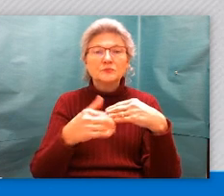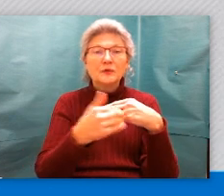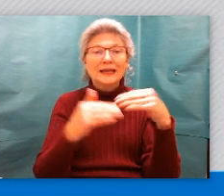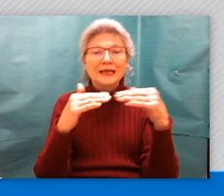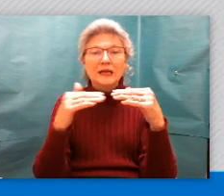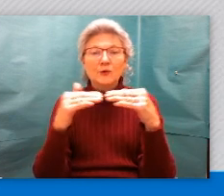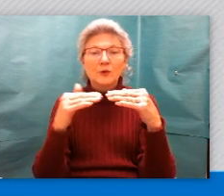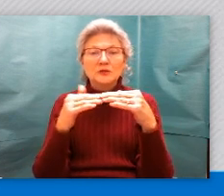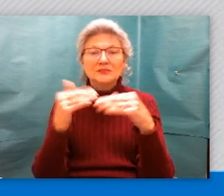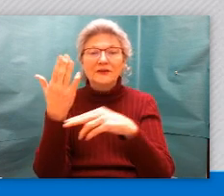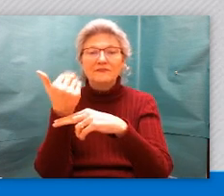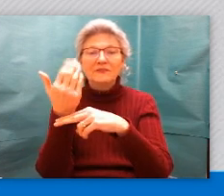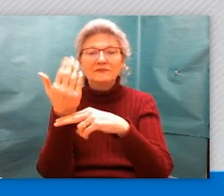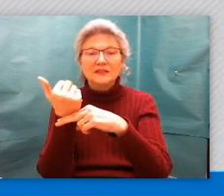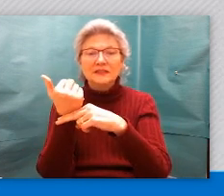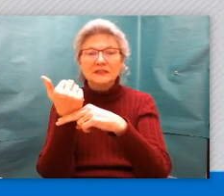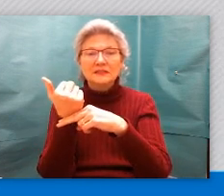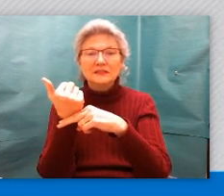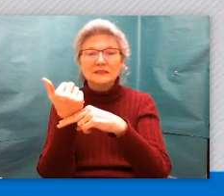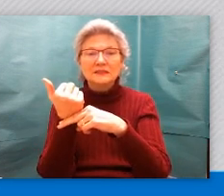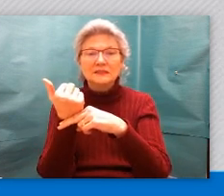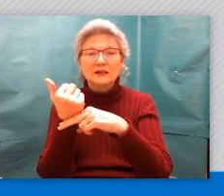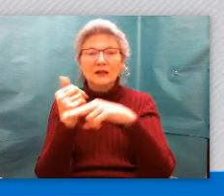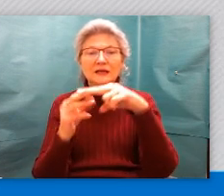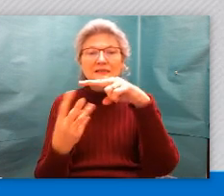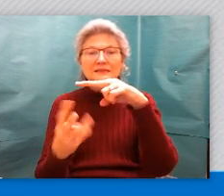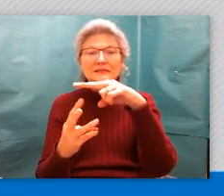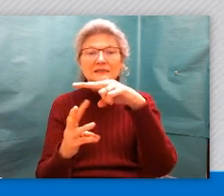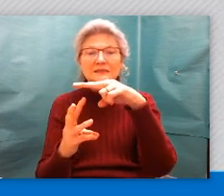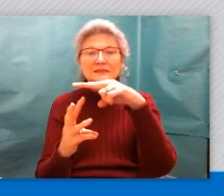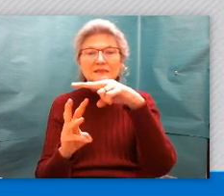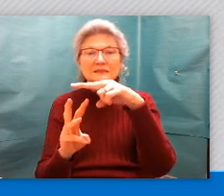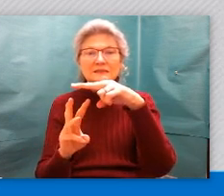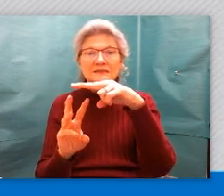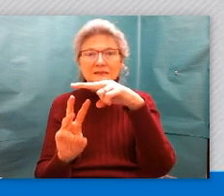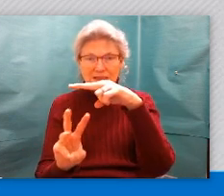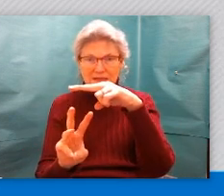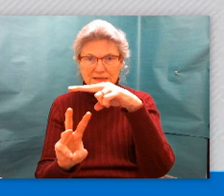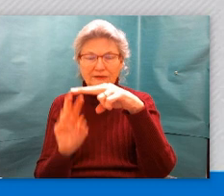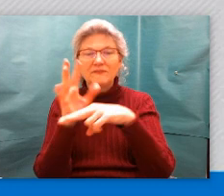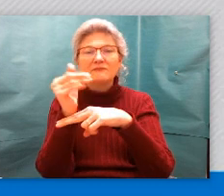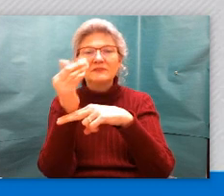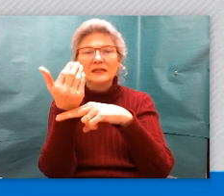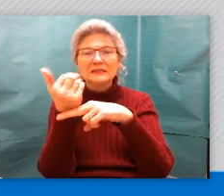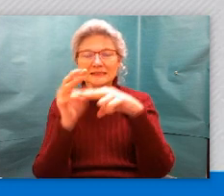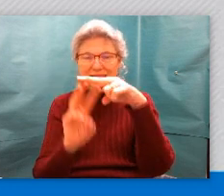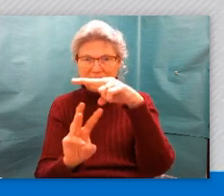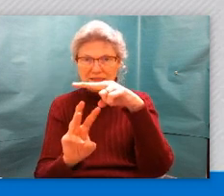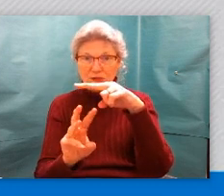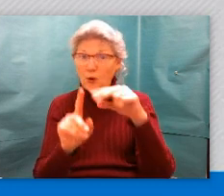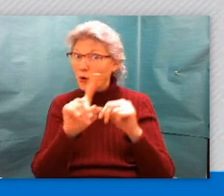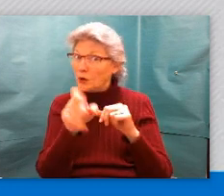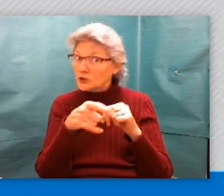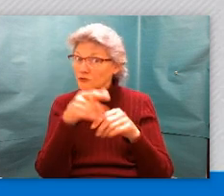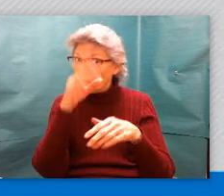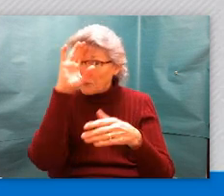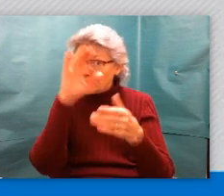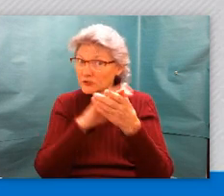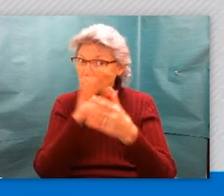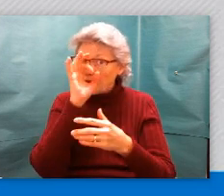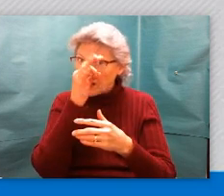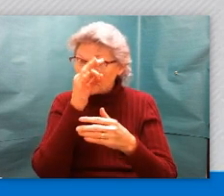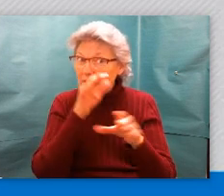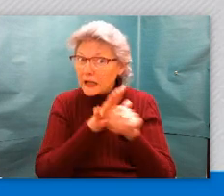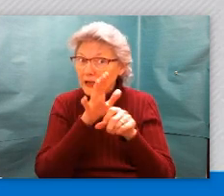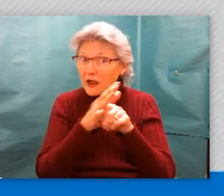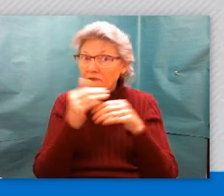to 15 over 6. So our question for Mr. Fox is there enough